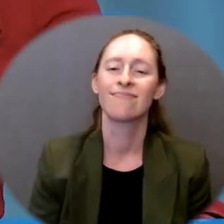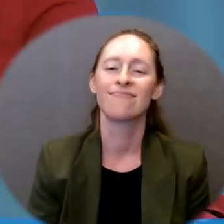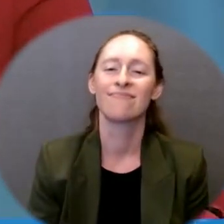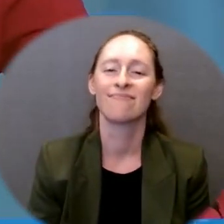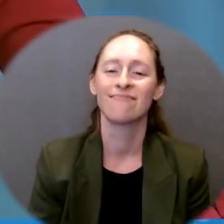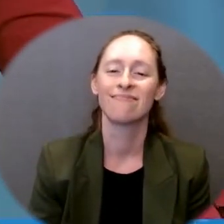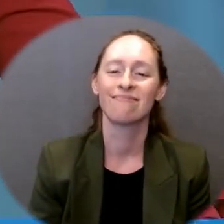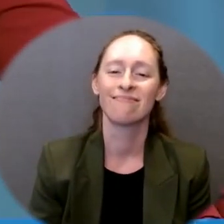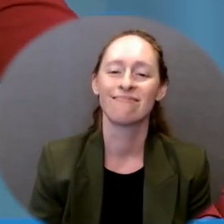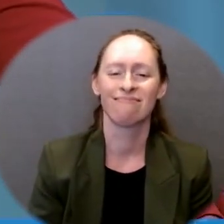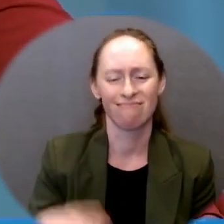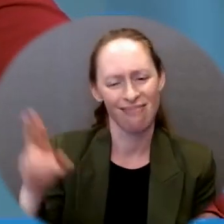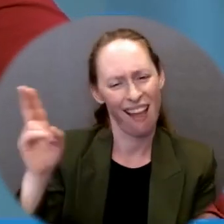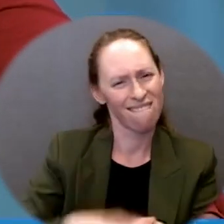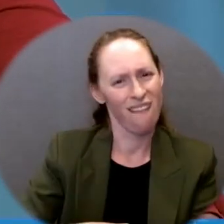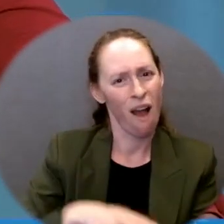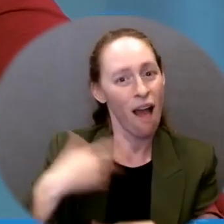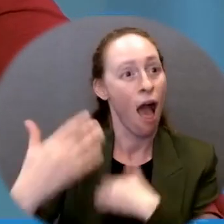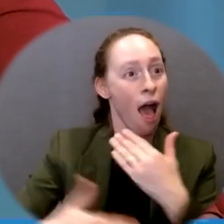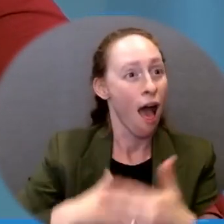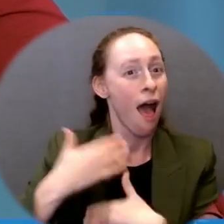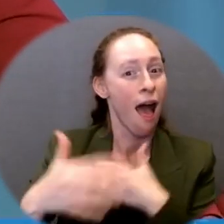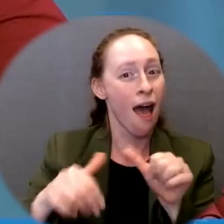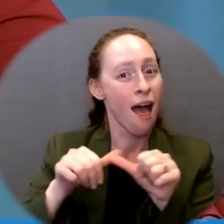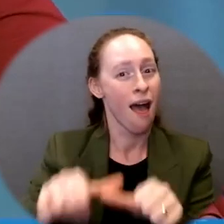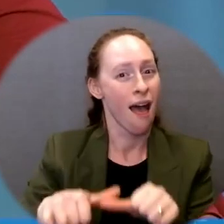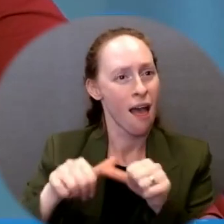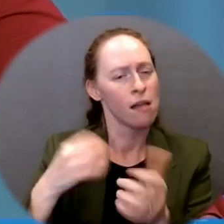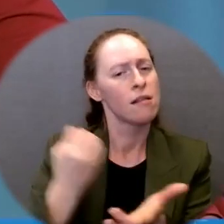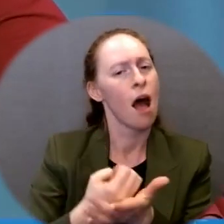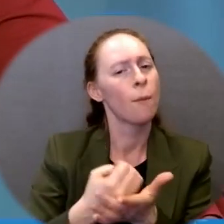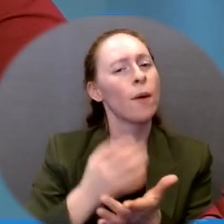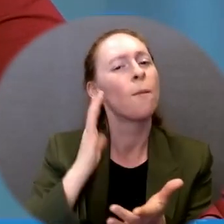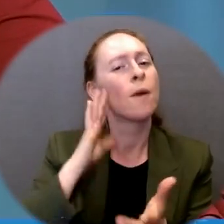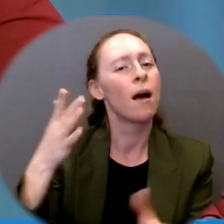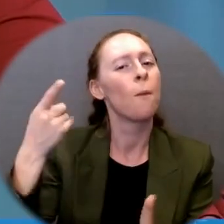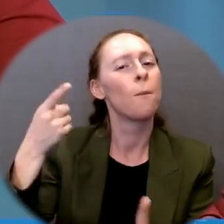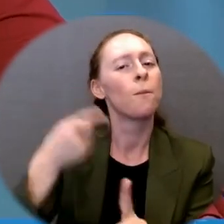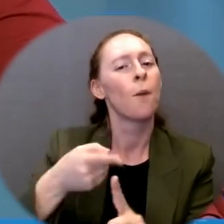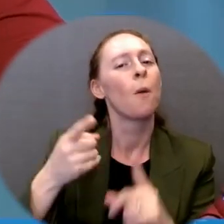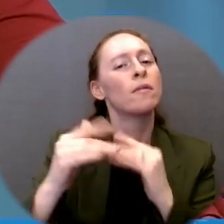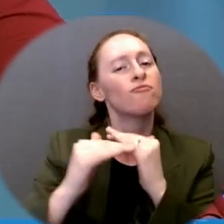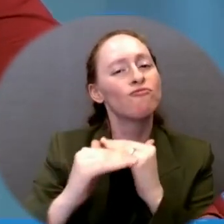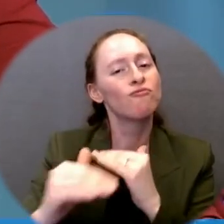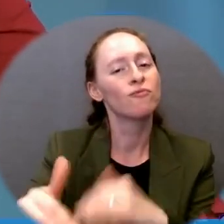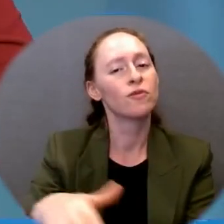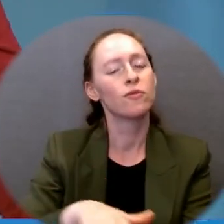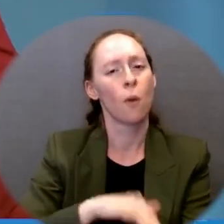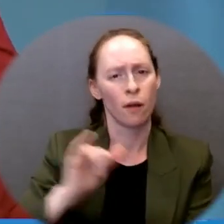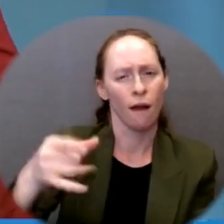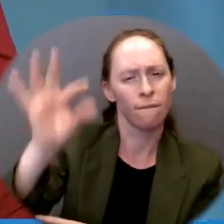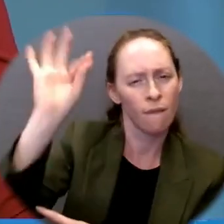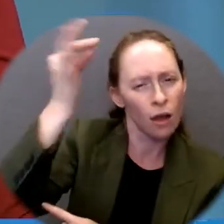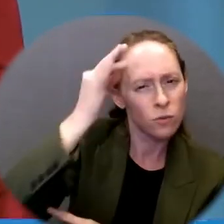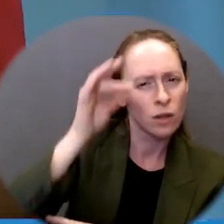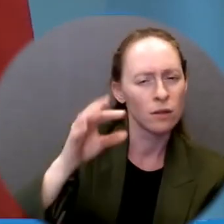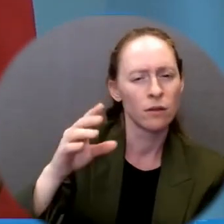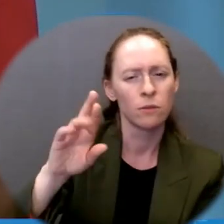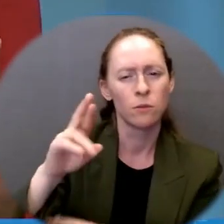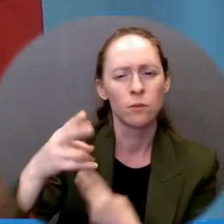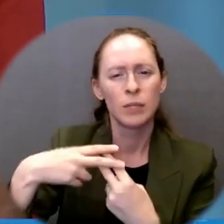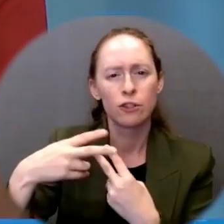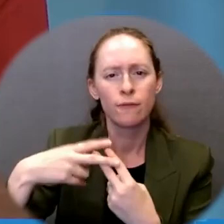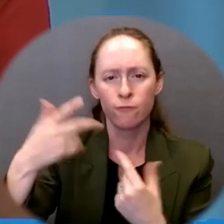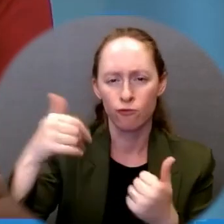that the economy at this point is going to slow down, is going to cool off just a bit, as the Federal Reserve takes action to bring